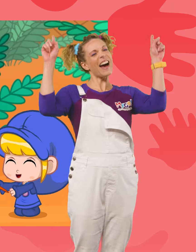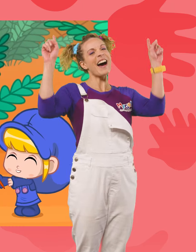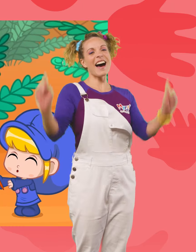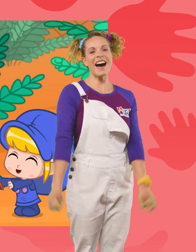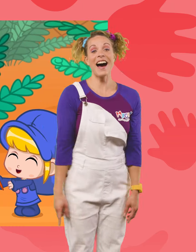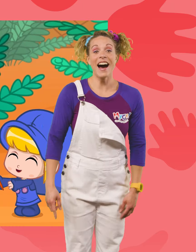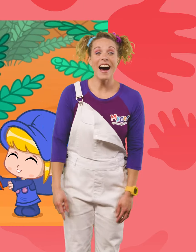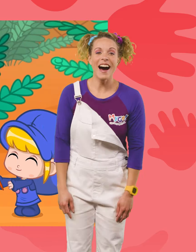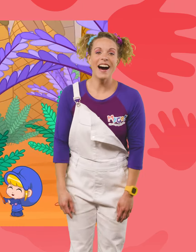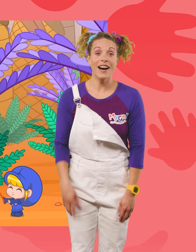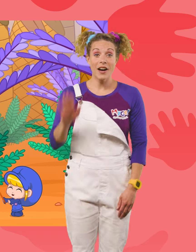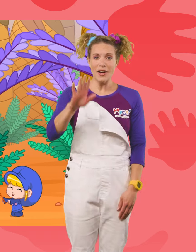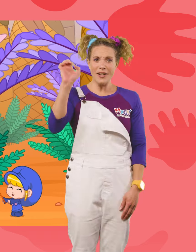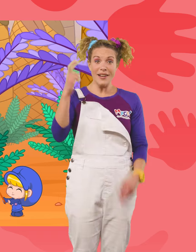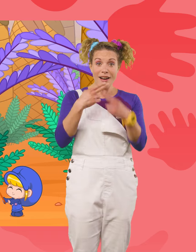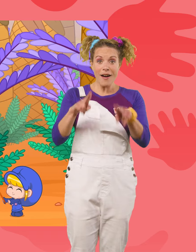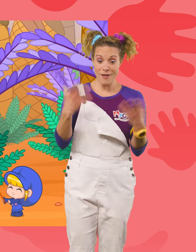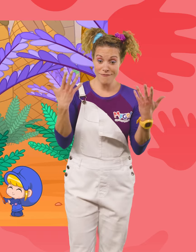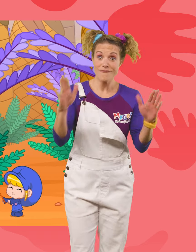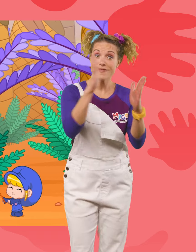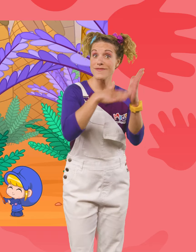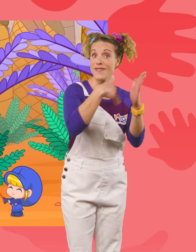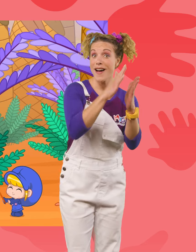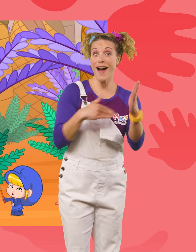Your Easter egg is painted.